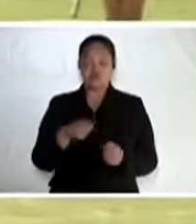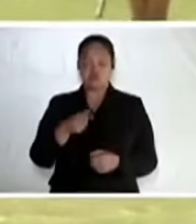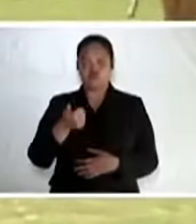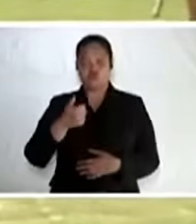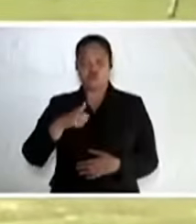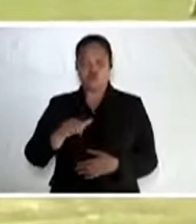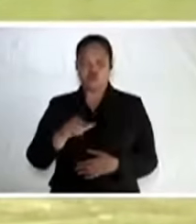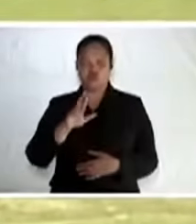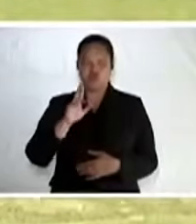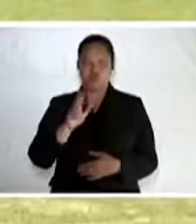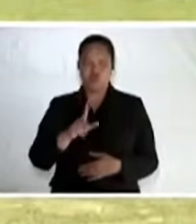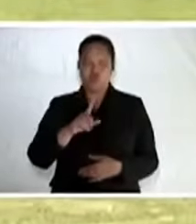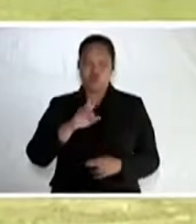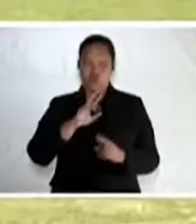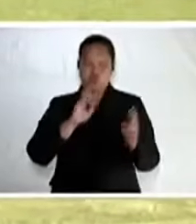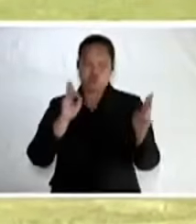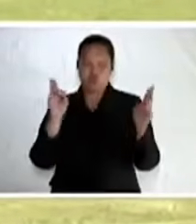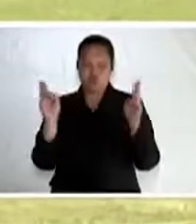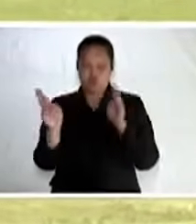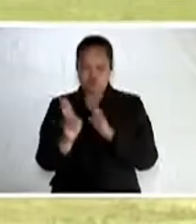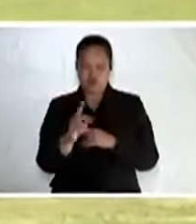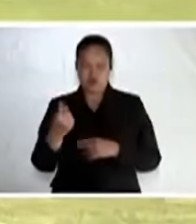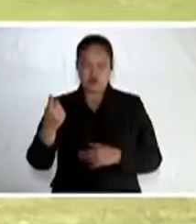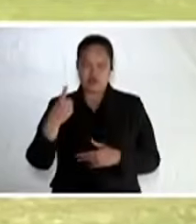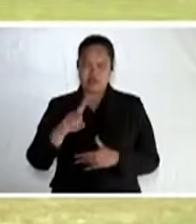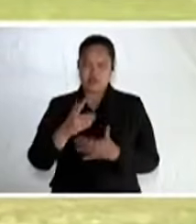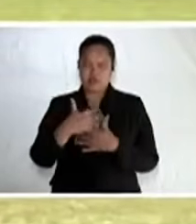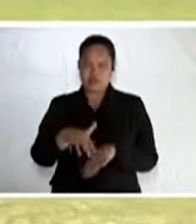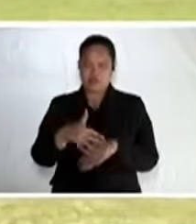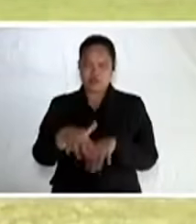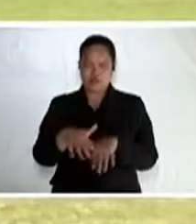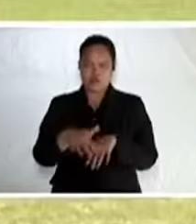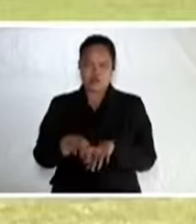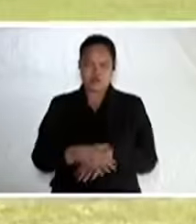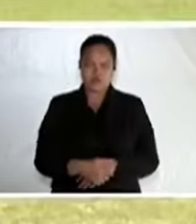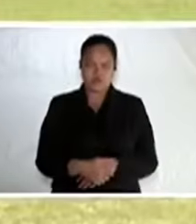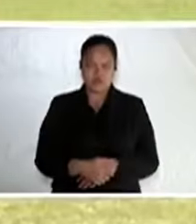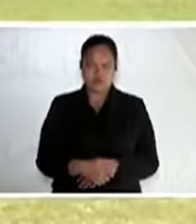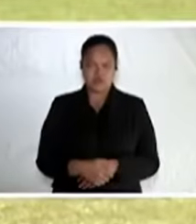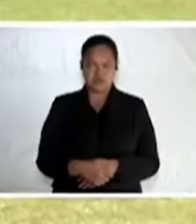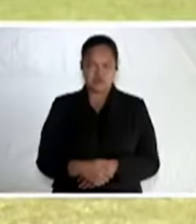parade pace used for routine marches and parades.